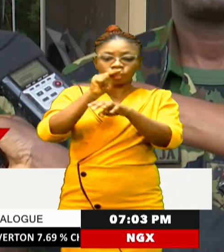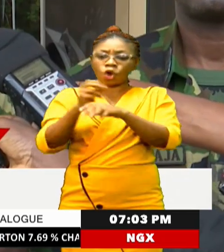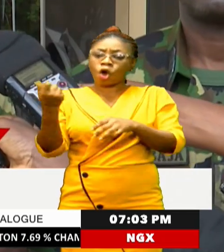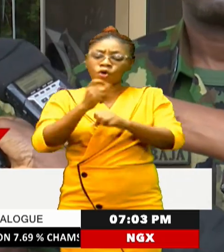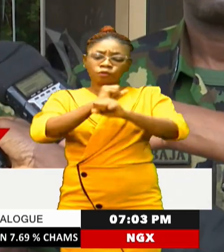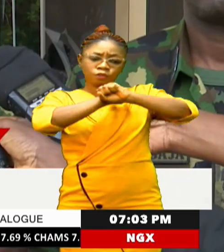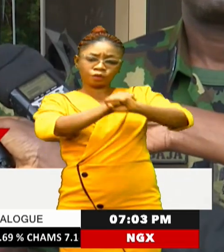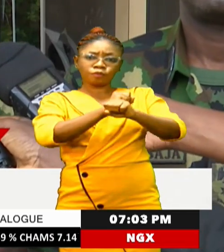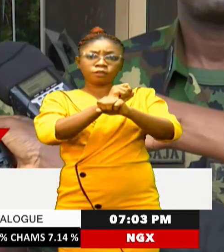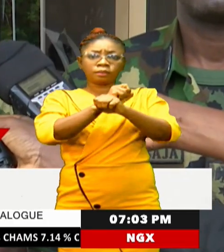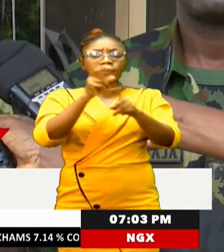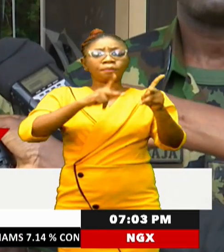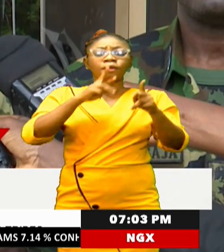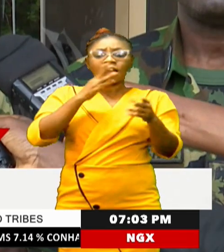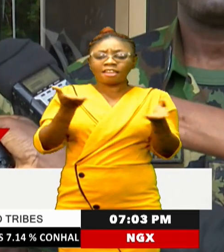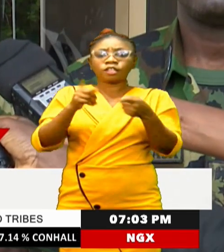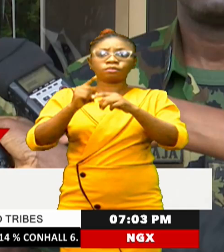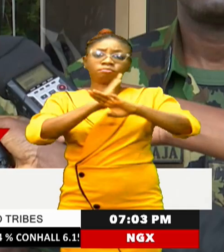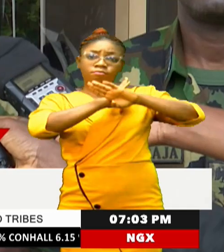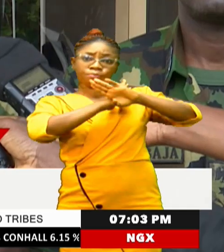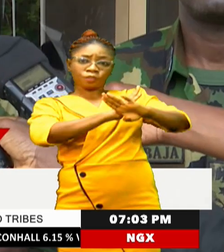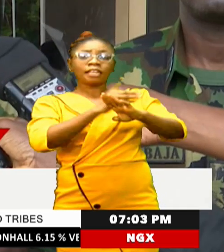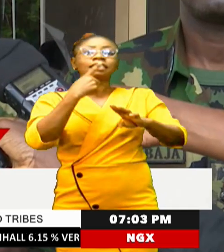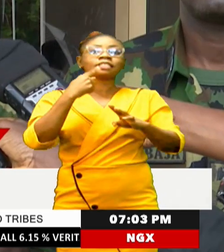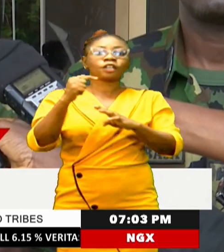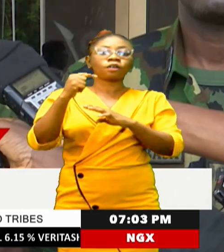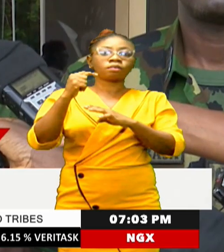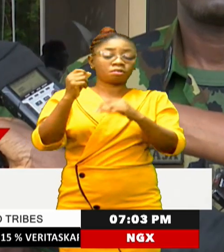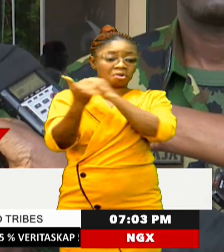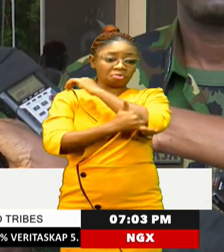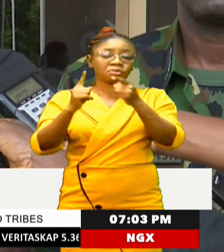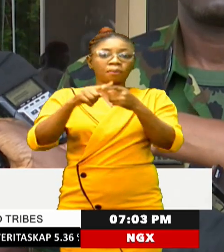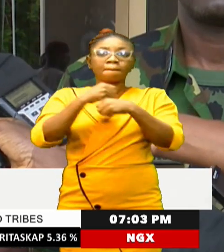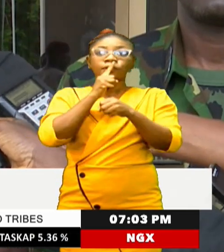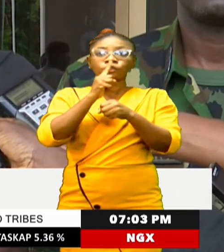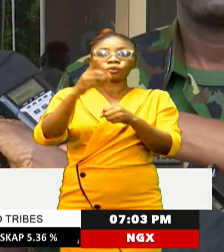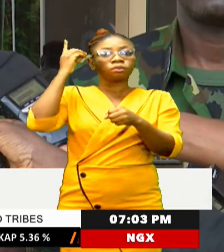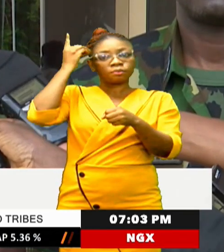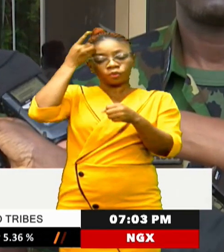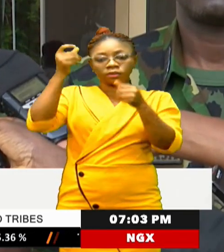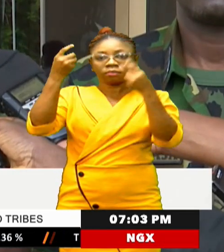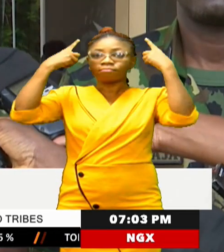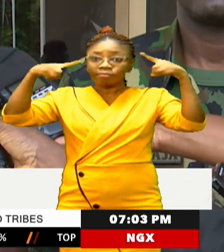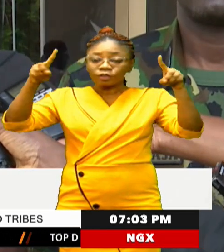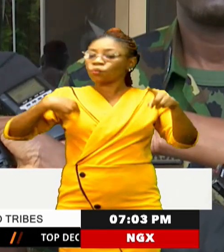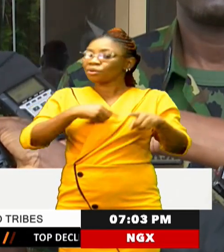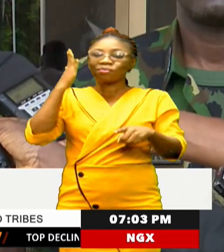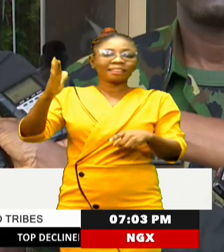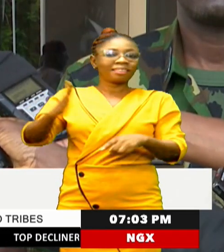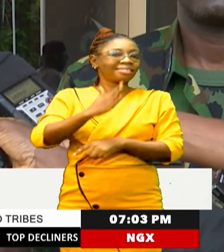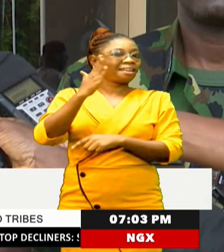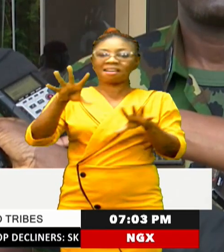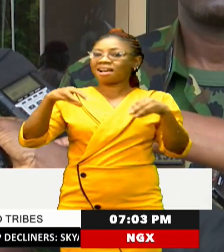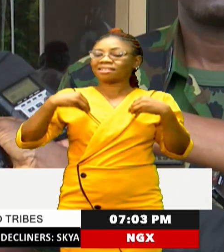are here to defend democracy and make sure that democracy continues to strive. We will not accept anyone